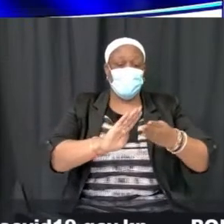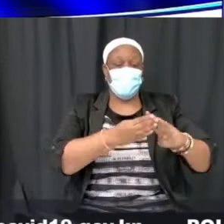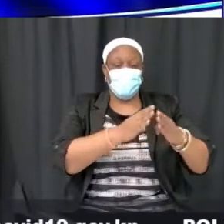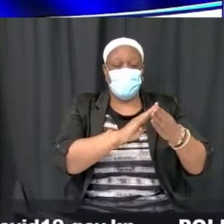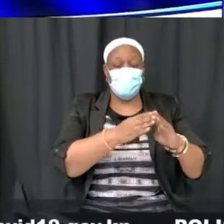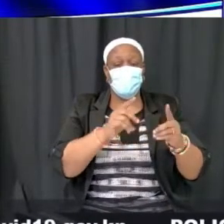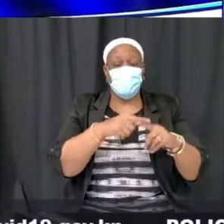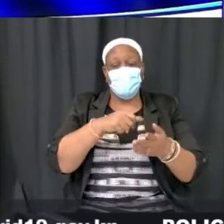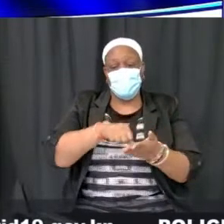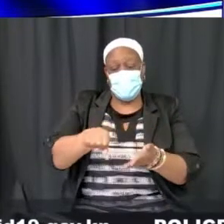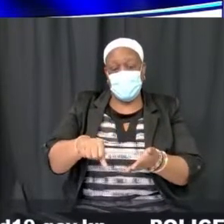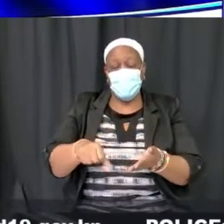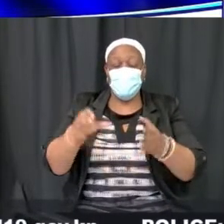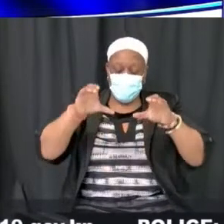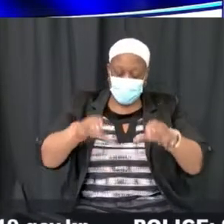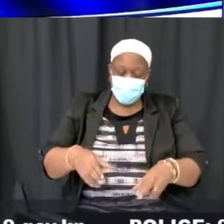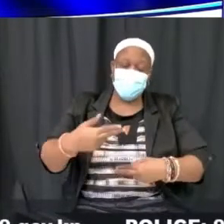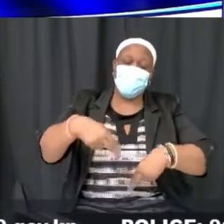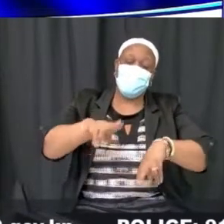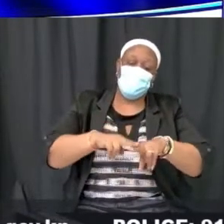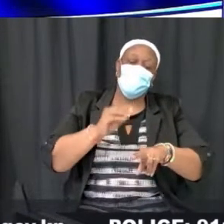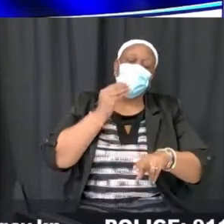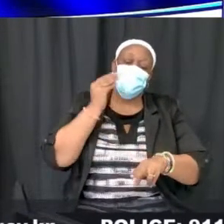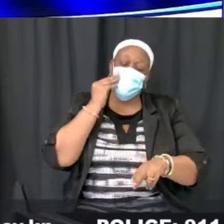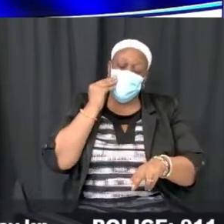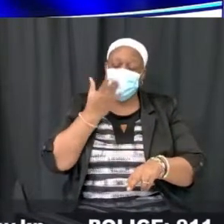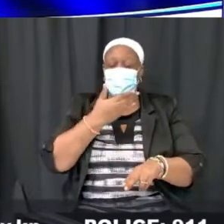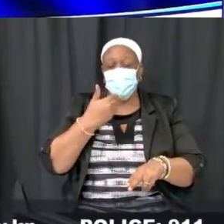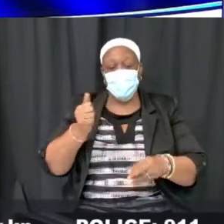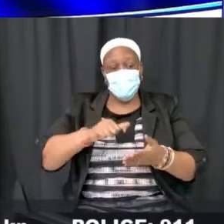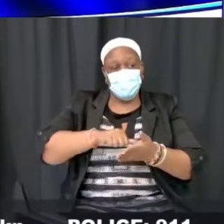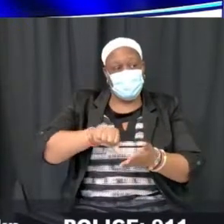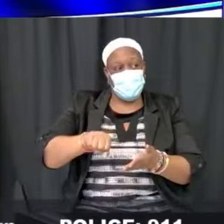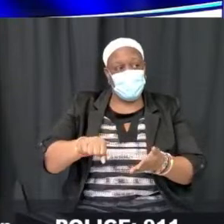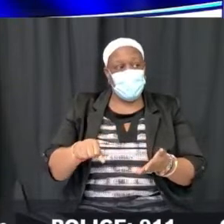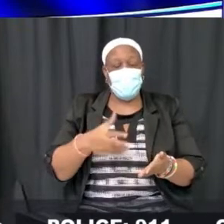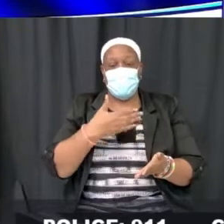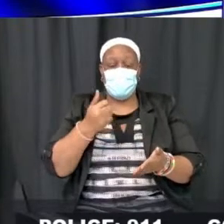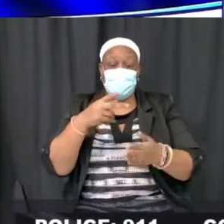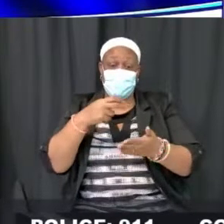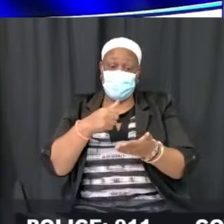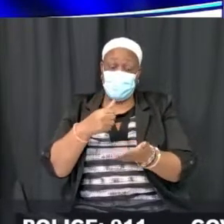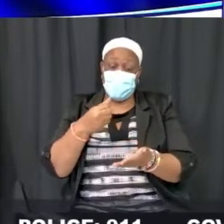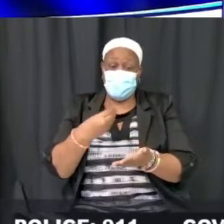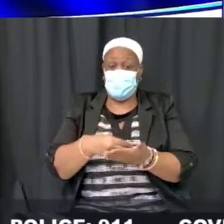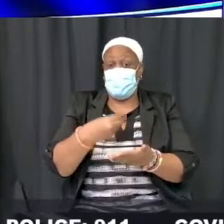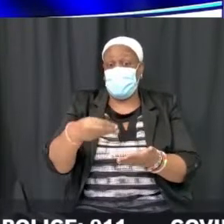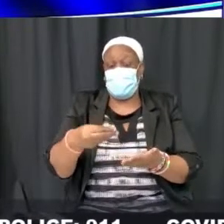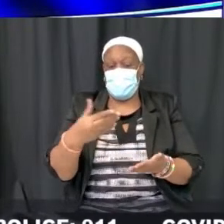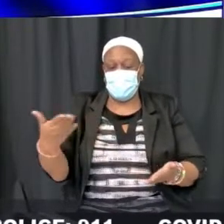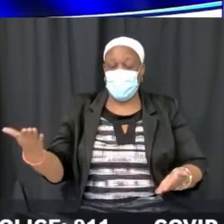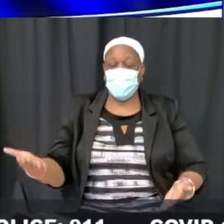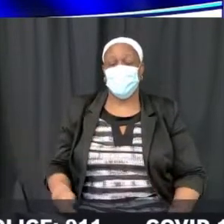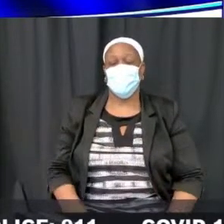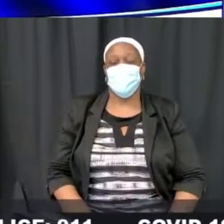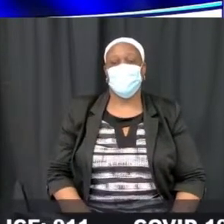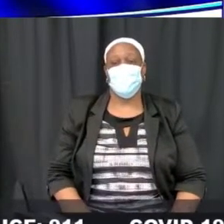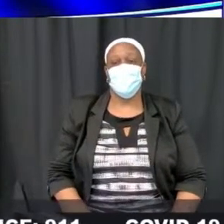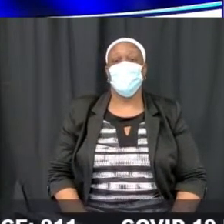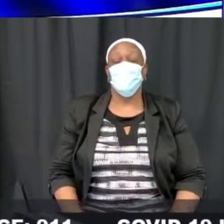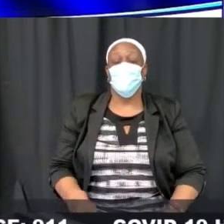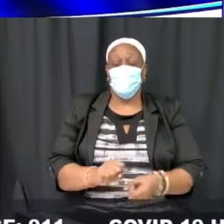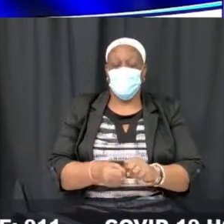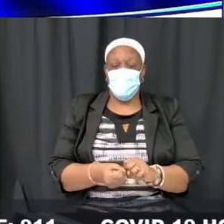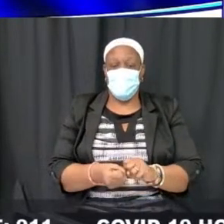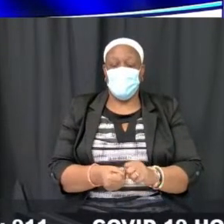foregoing, therefore, and as we seek to continue to assist you, our entrepreneurs, with the development